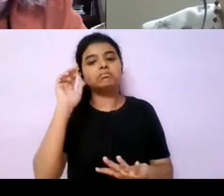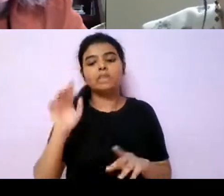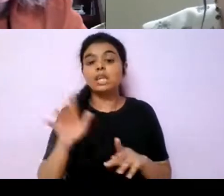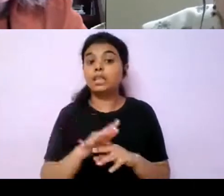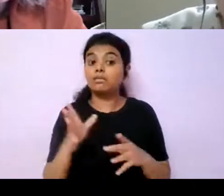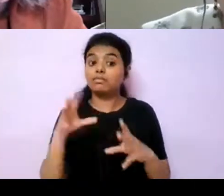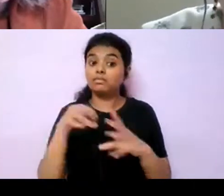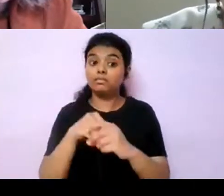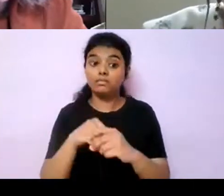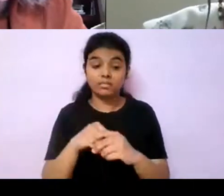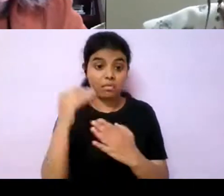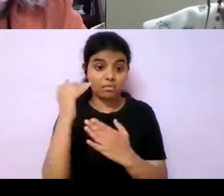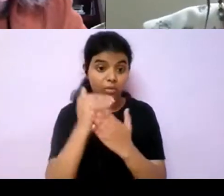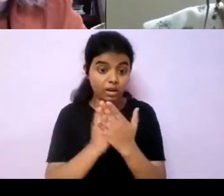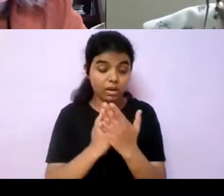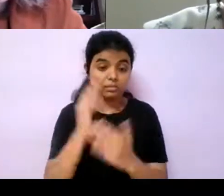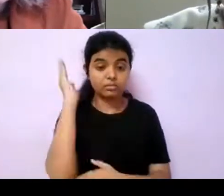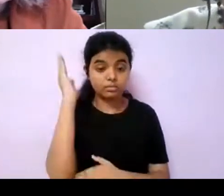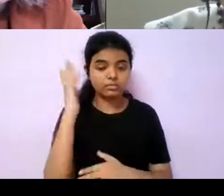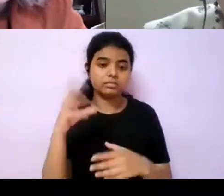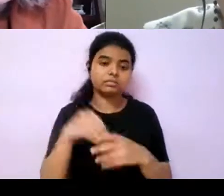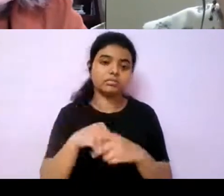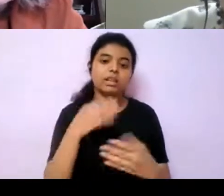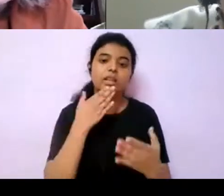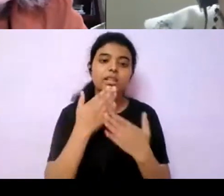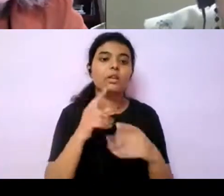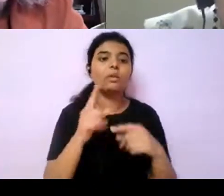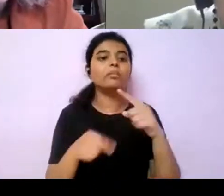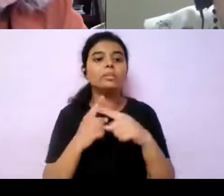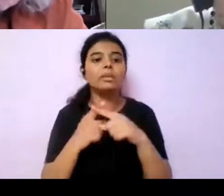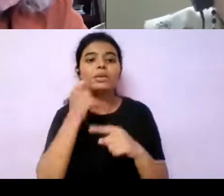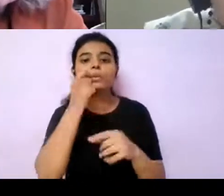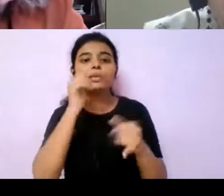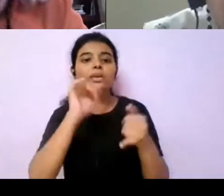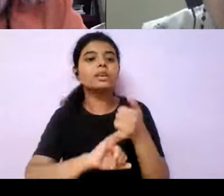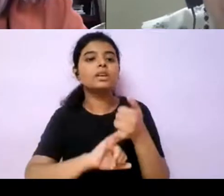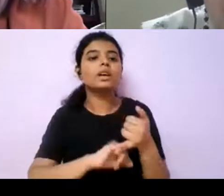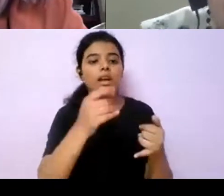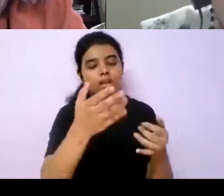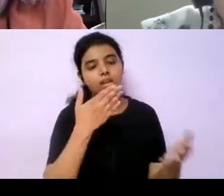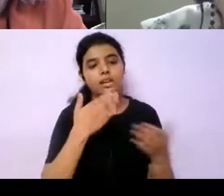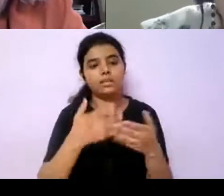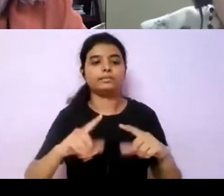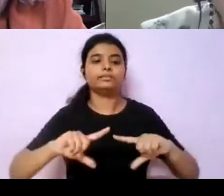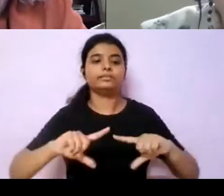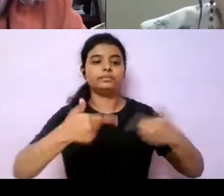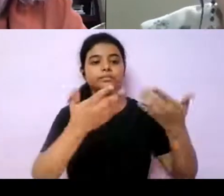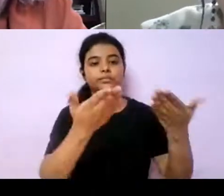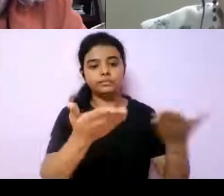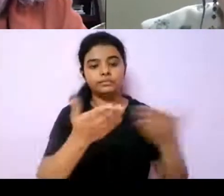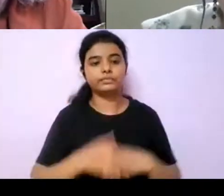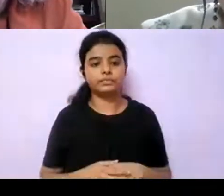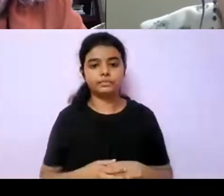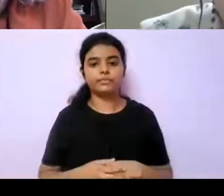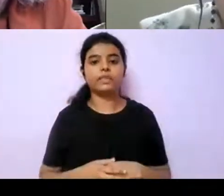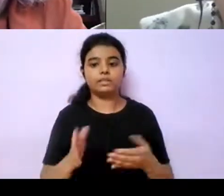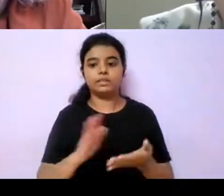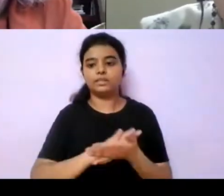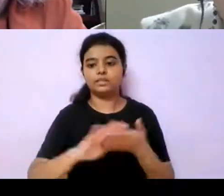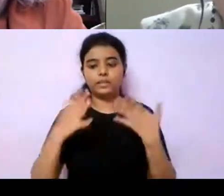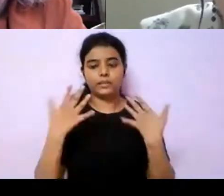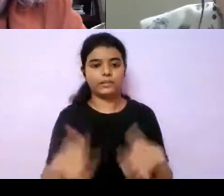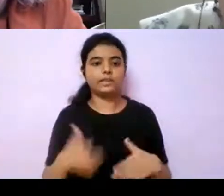part of it. And thank you so much, Dr. Sati. I'll hand it over now to him to wind up the discussion and